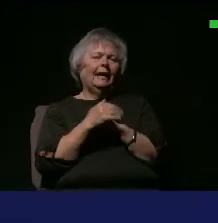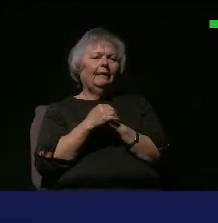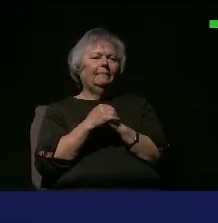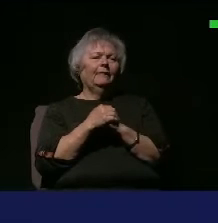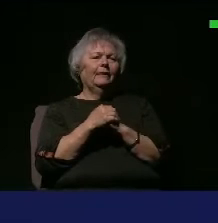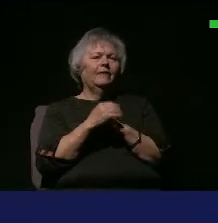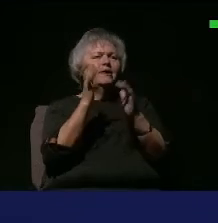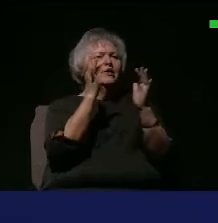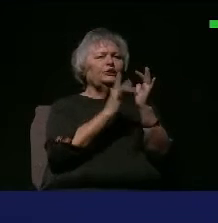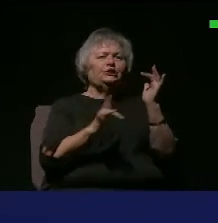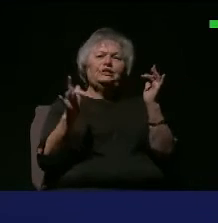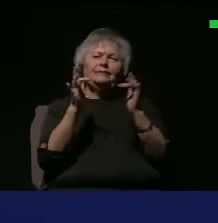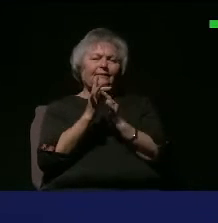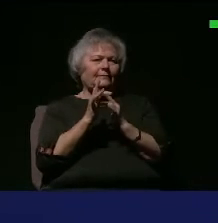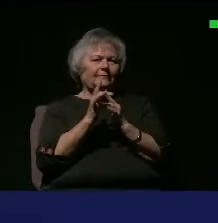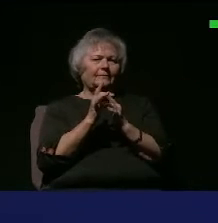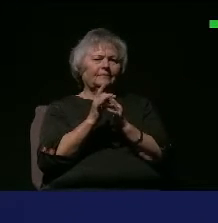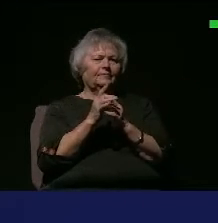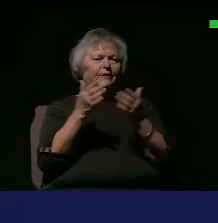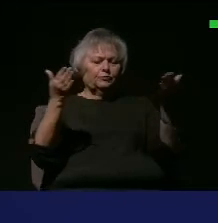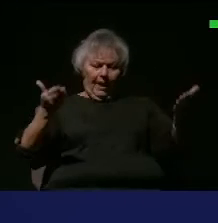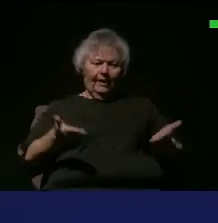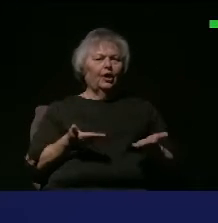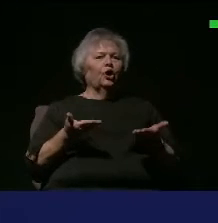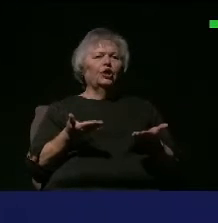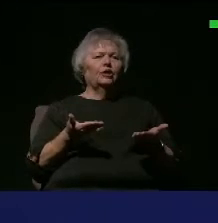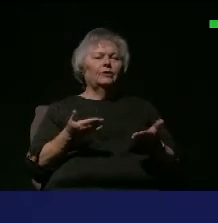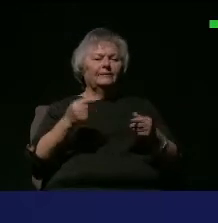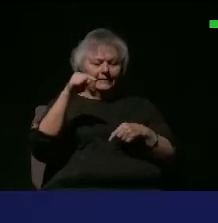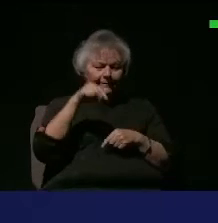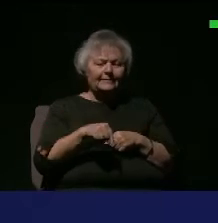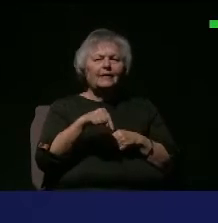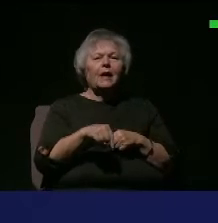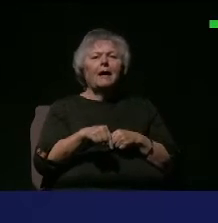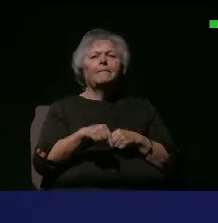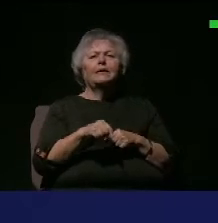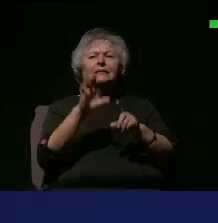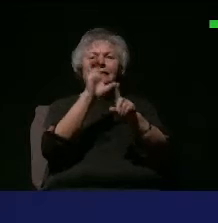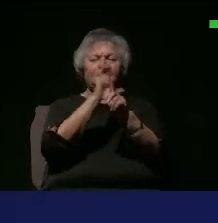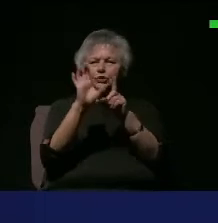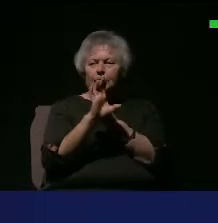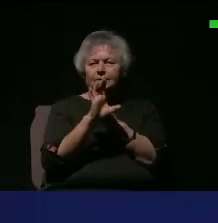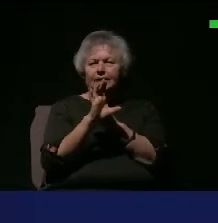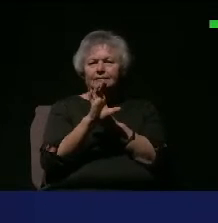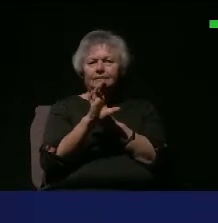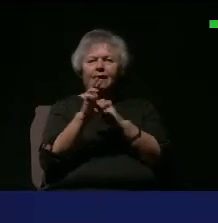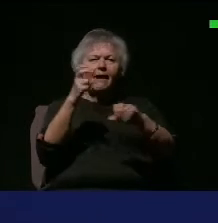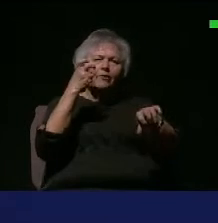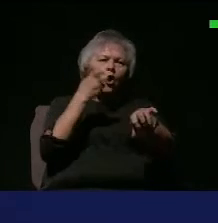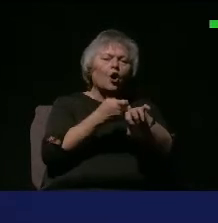Jesus is right there in this moment, in these circumstances, in the difficulty of this